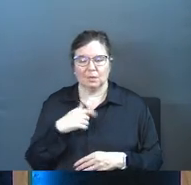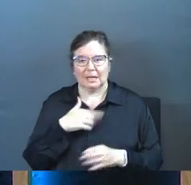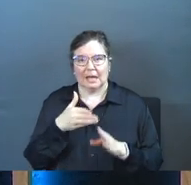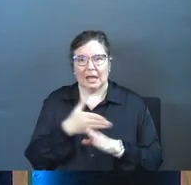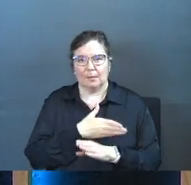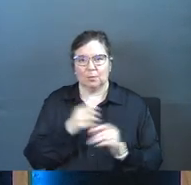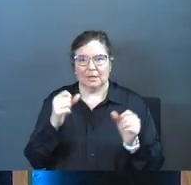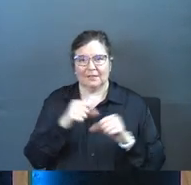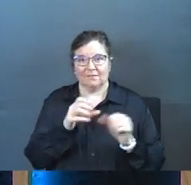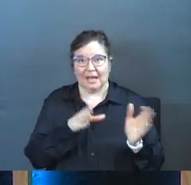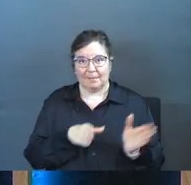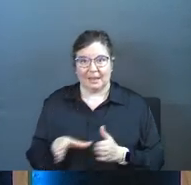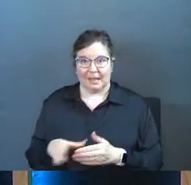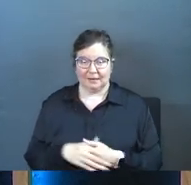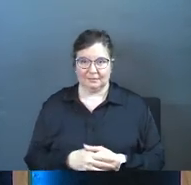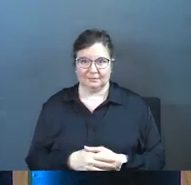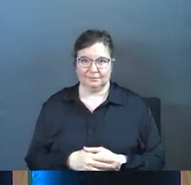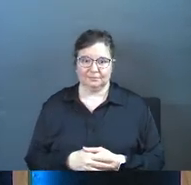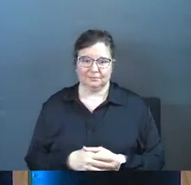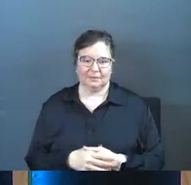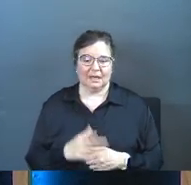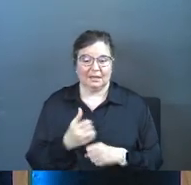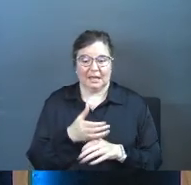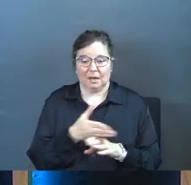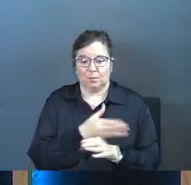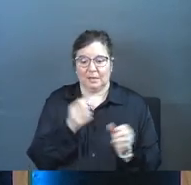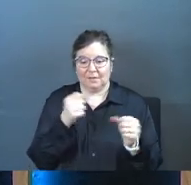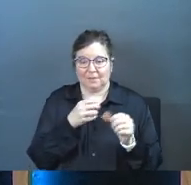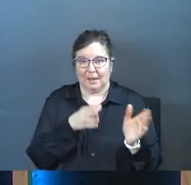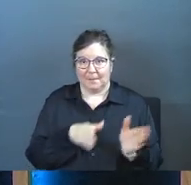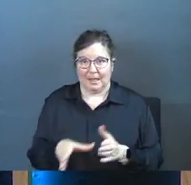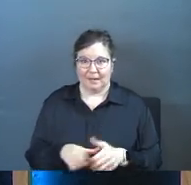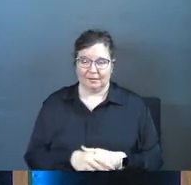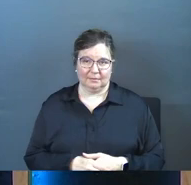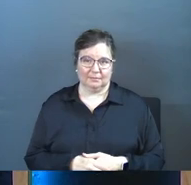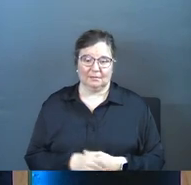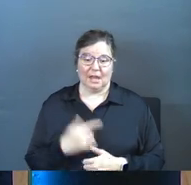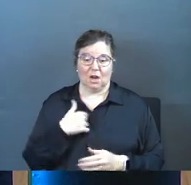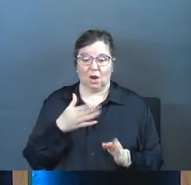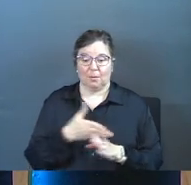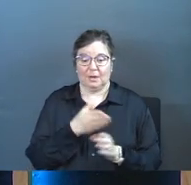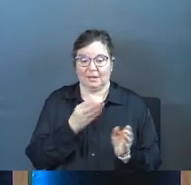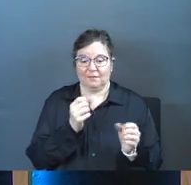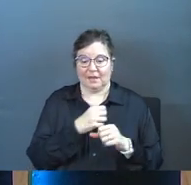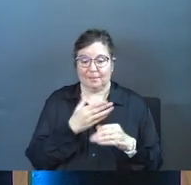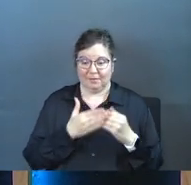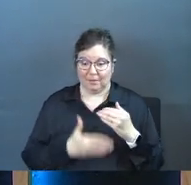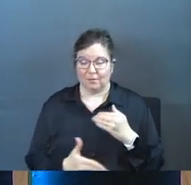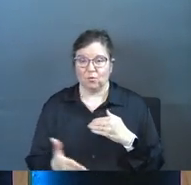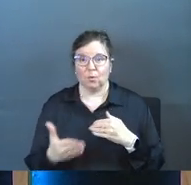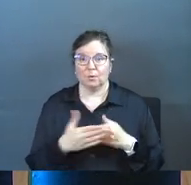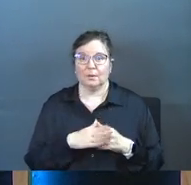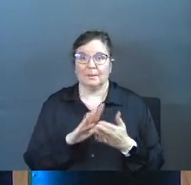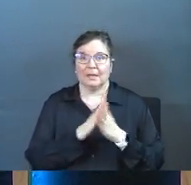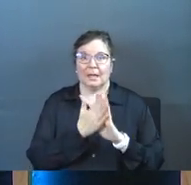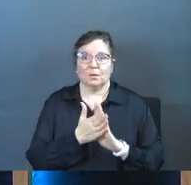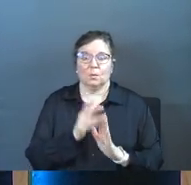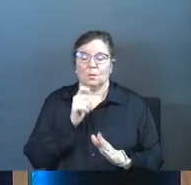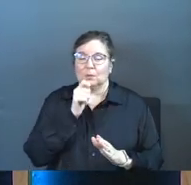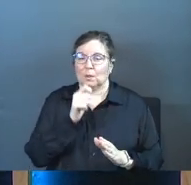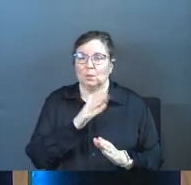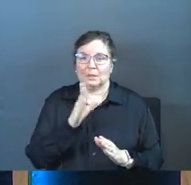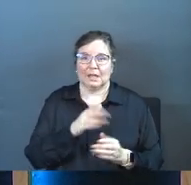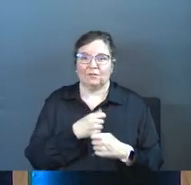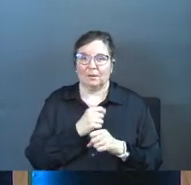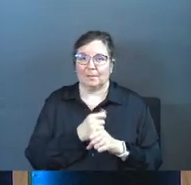a pre-fight plan. They're like, get a pre-fight plan. And our pre-fight plan from that point forward became, we